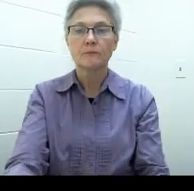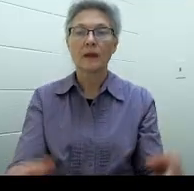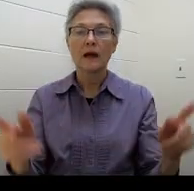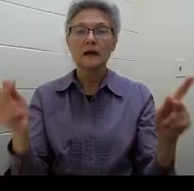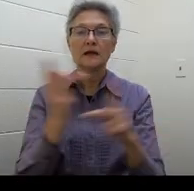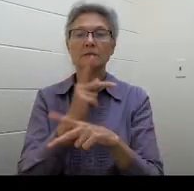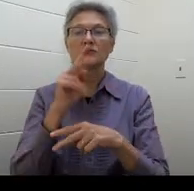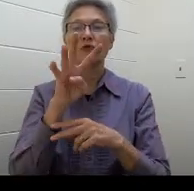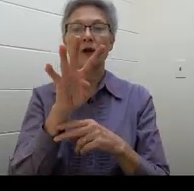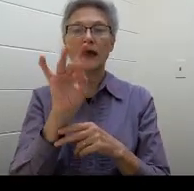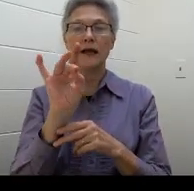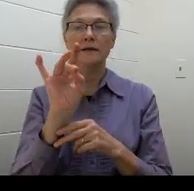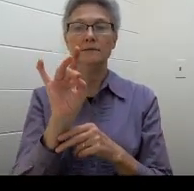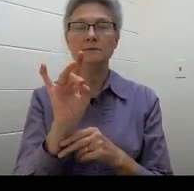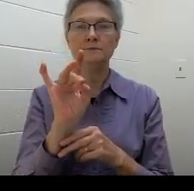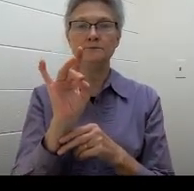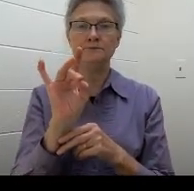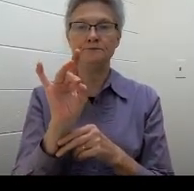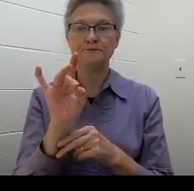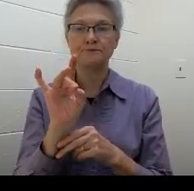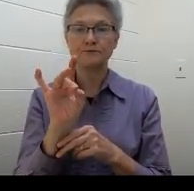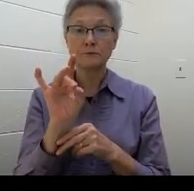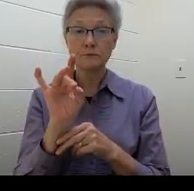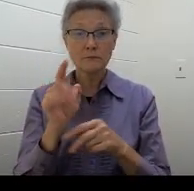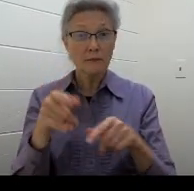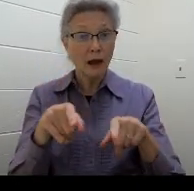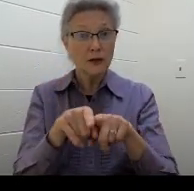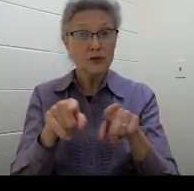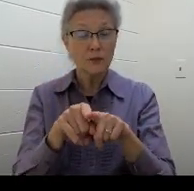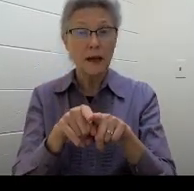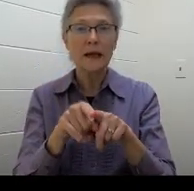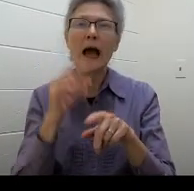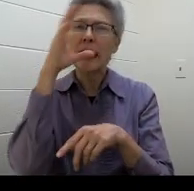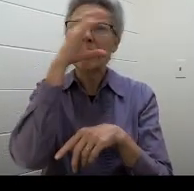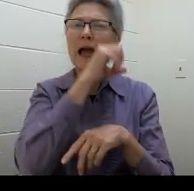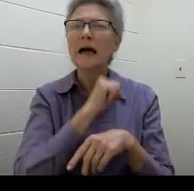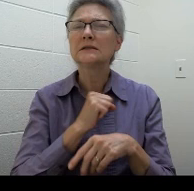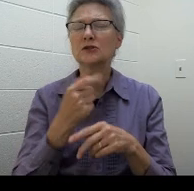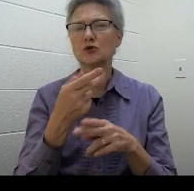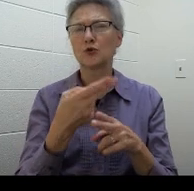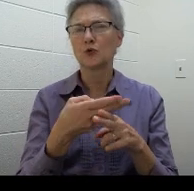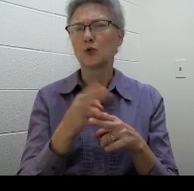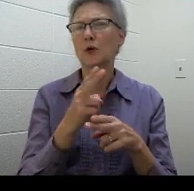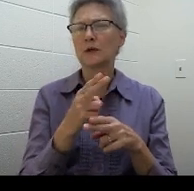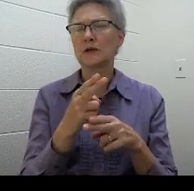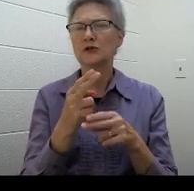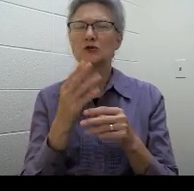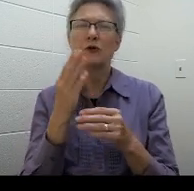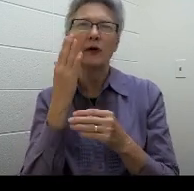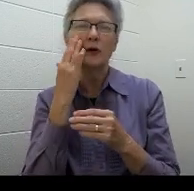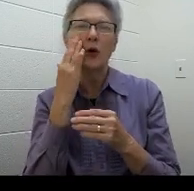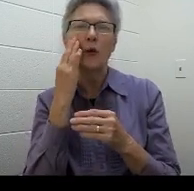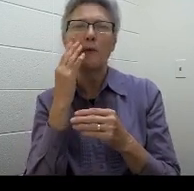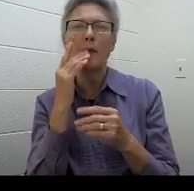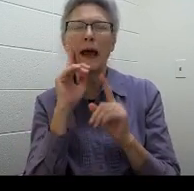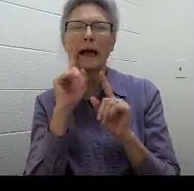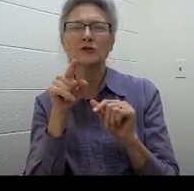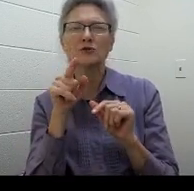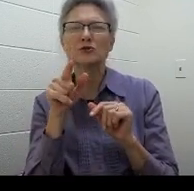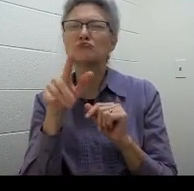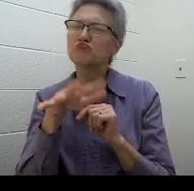times 48. I'm also going to make a quick estimate so that I know if my final product is reasonable.